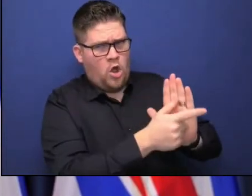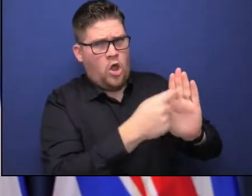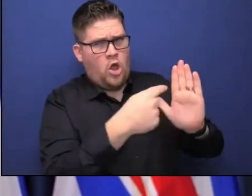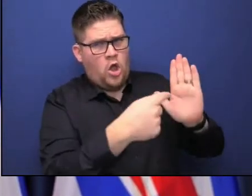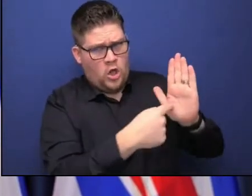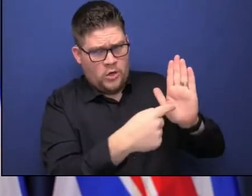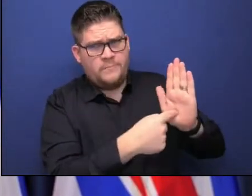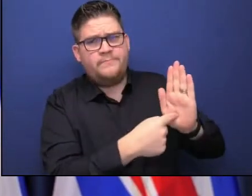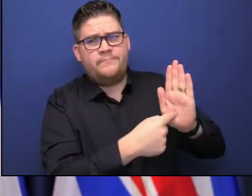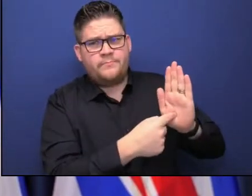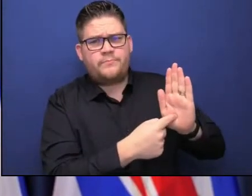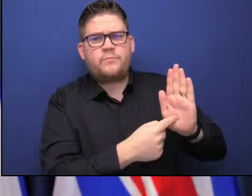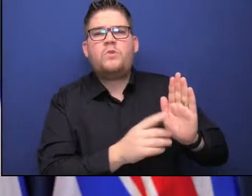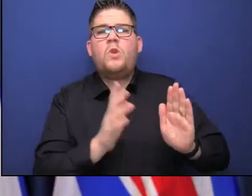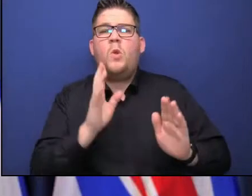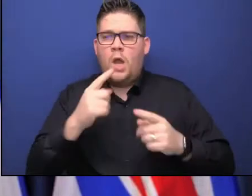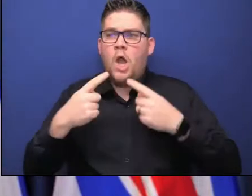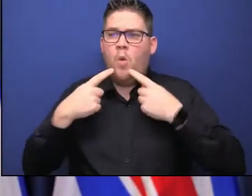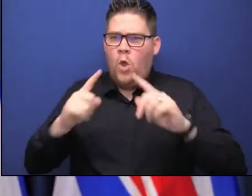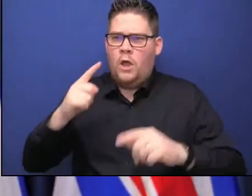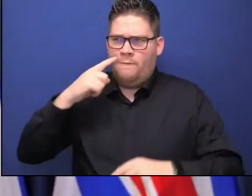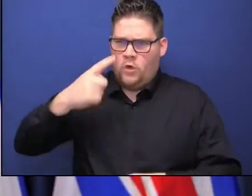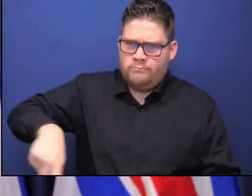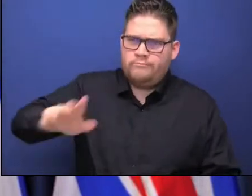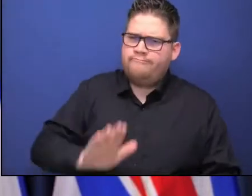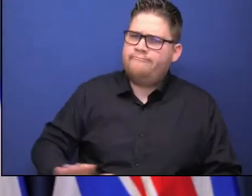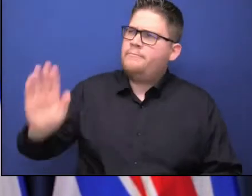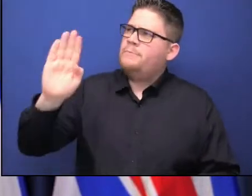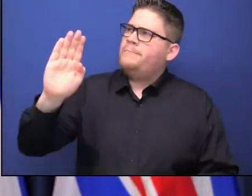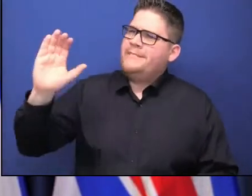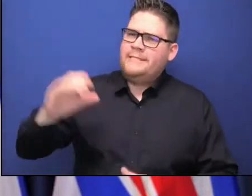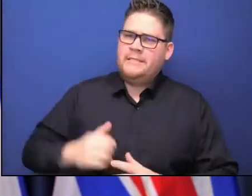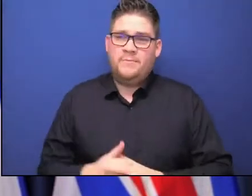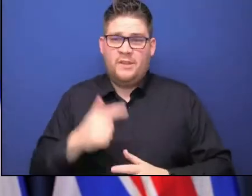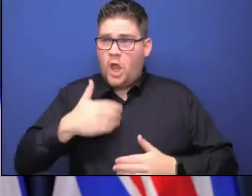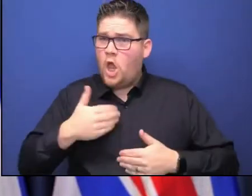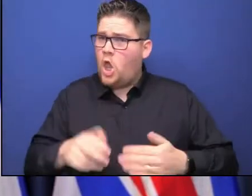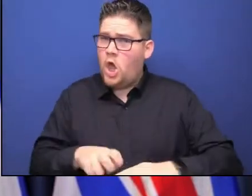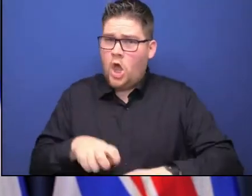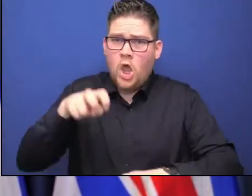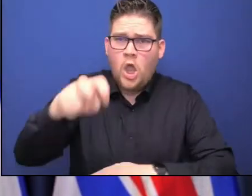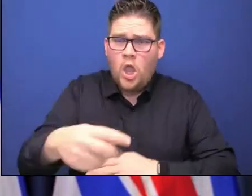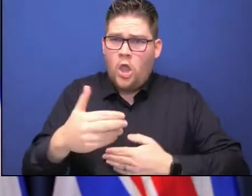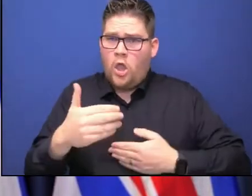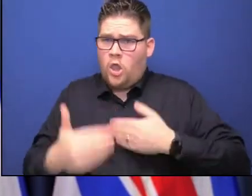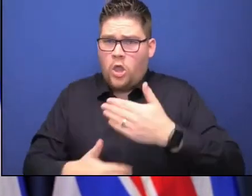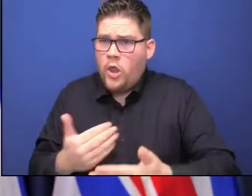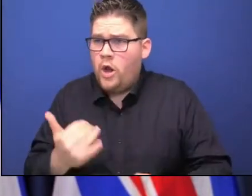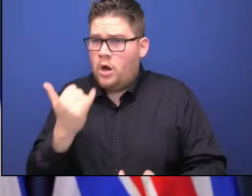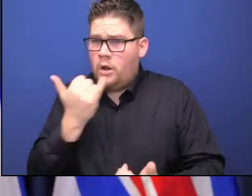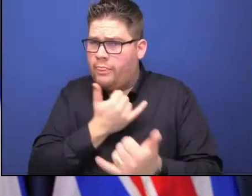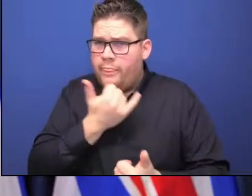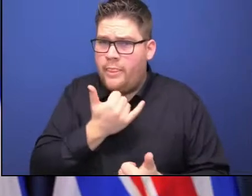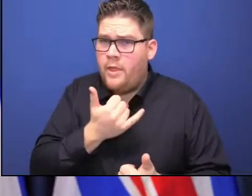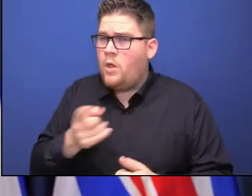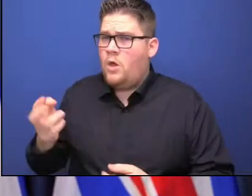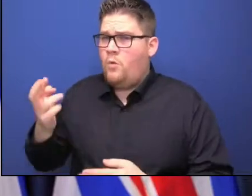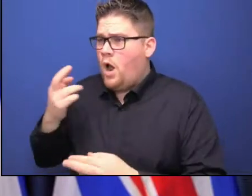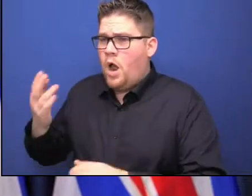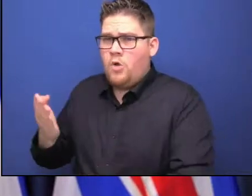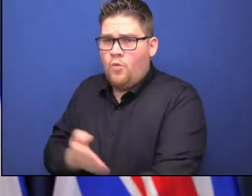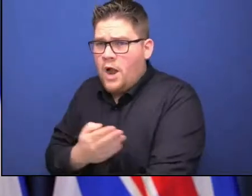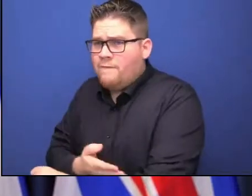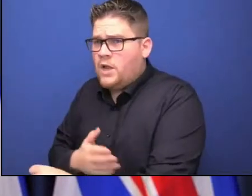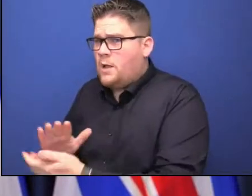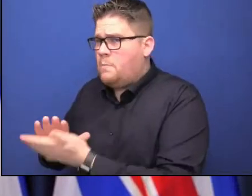forward a legislative program that made it so that renovations couldn't happen and then we have a whole bunch of homes getting dilapidated,